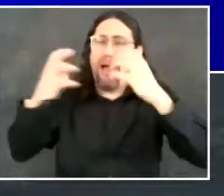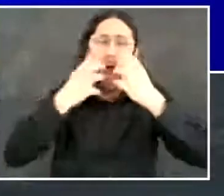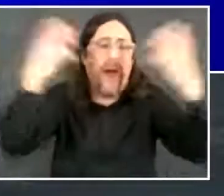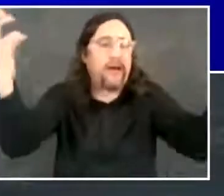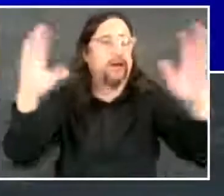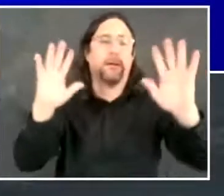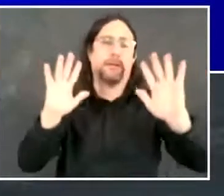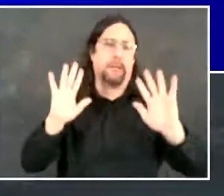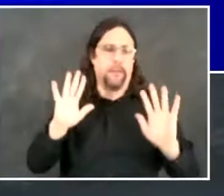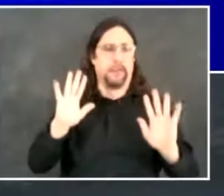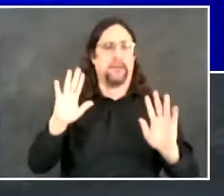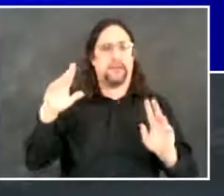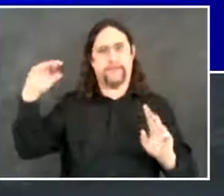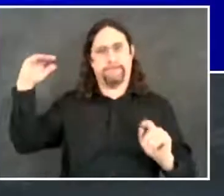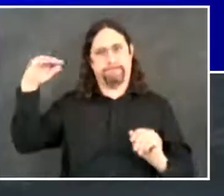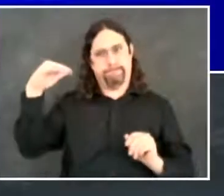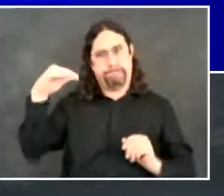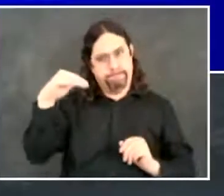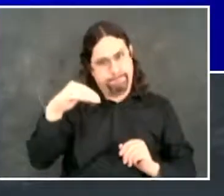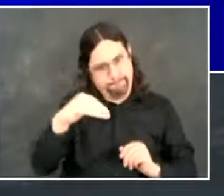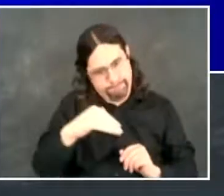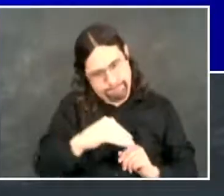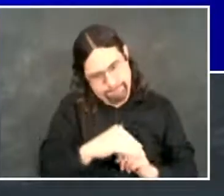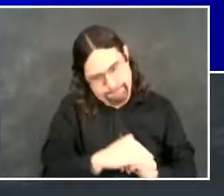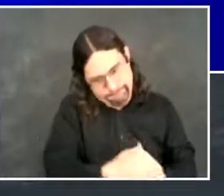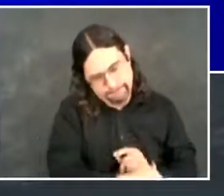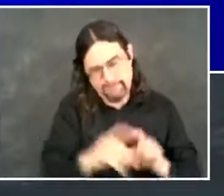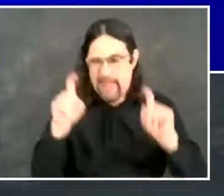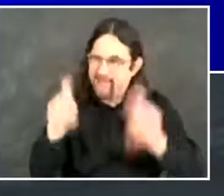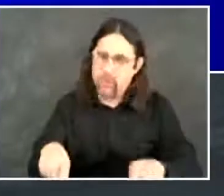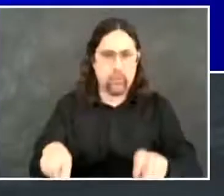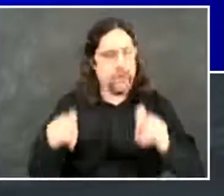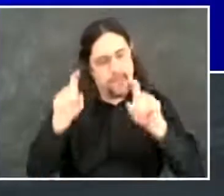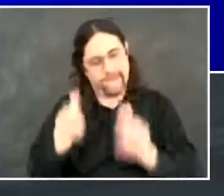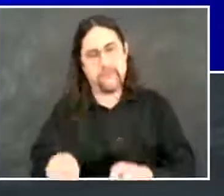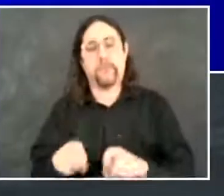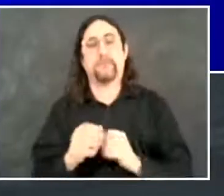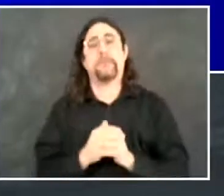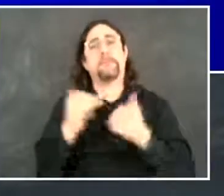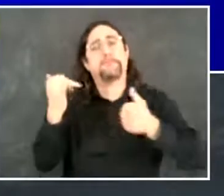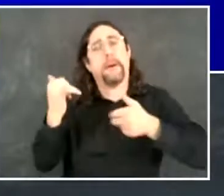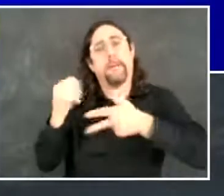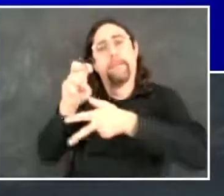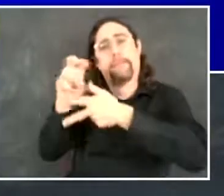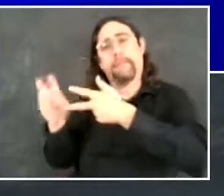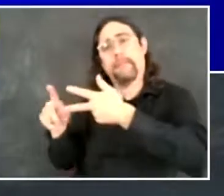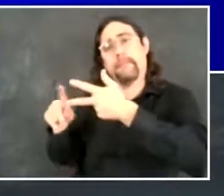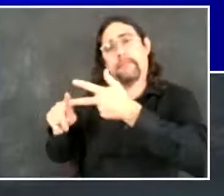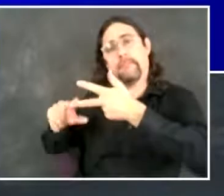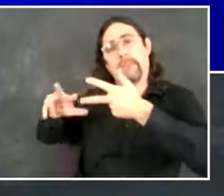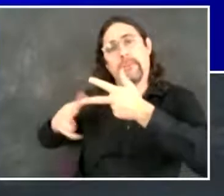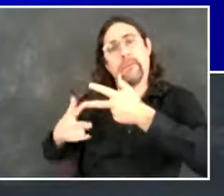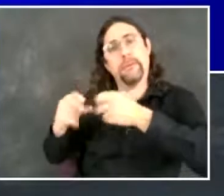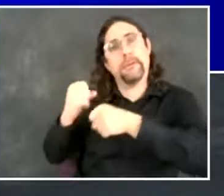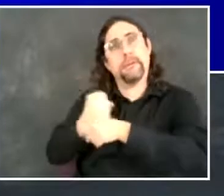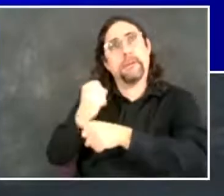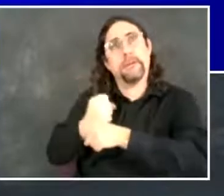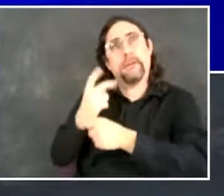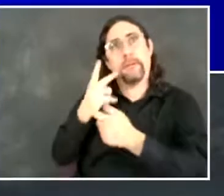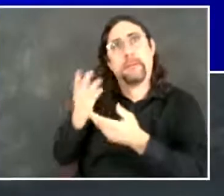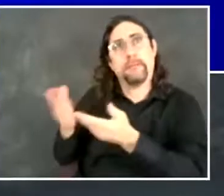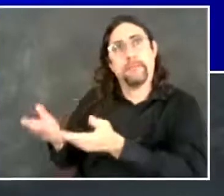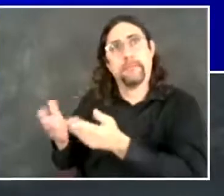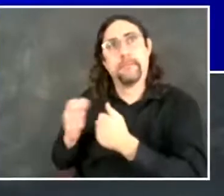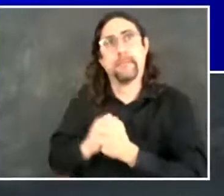percent of people who tested positive for COVID-19. Well, this obviously is the indicator that talks about how widespread this disease is in our